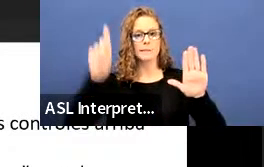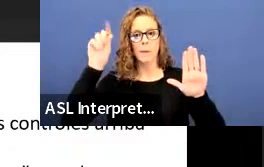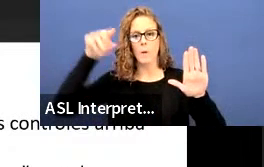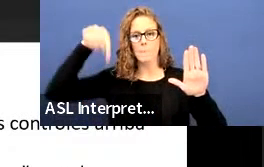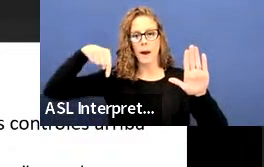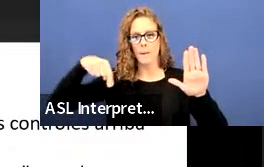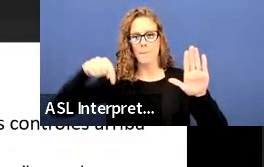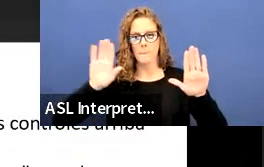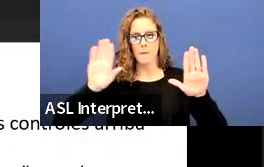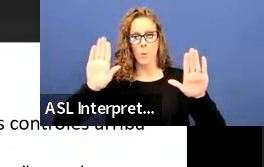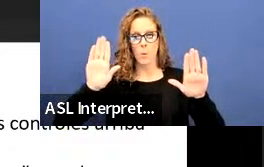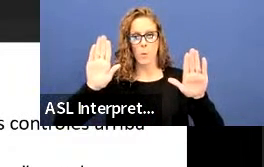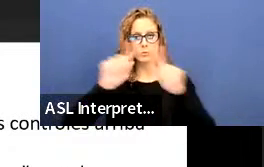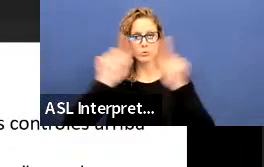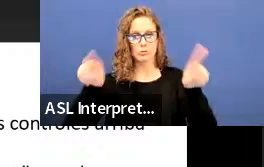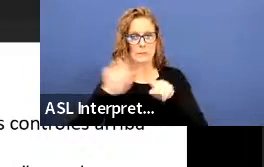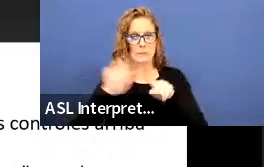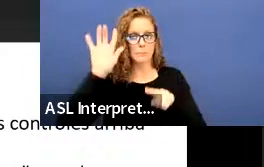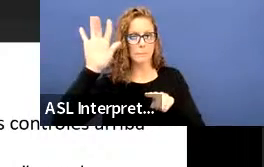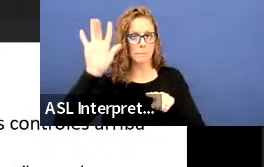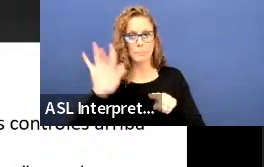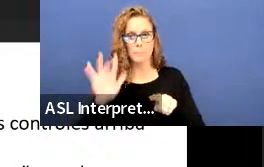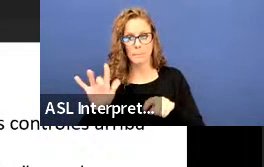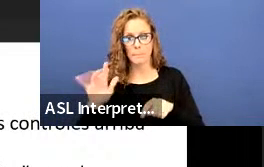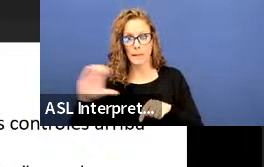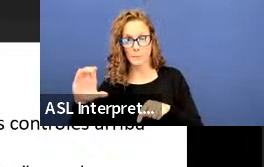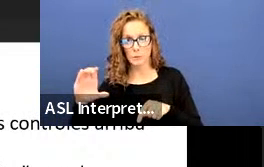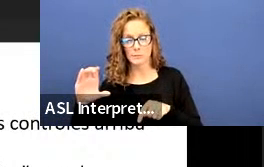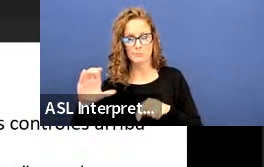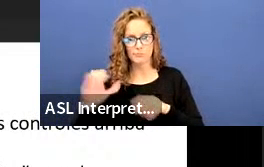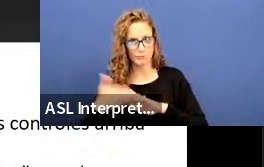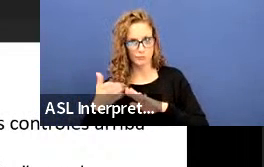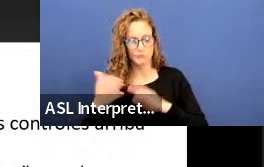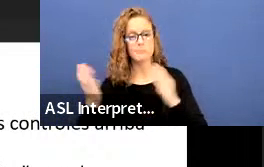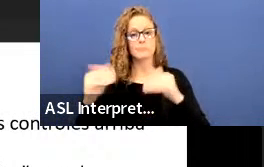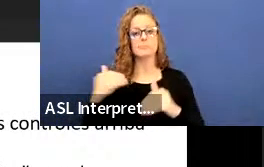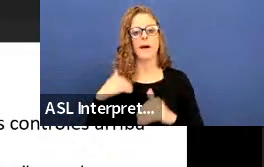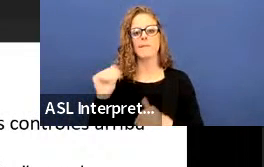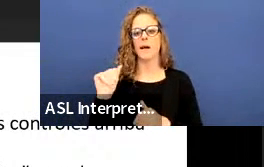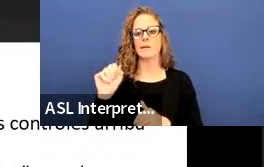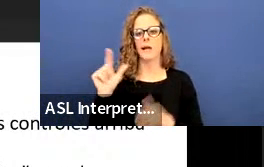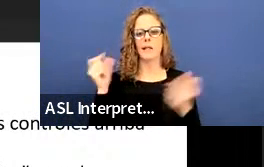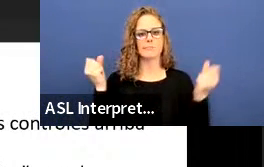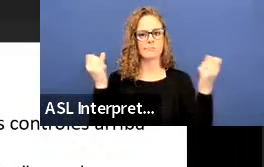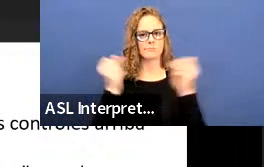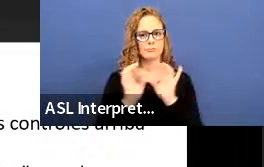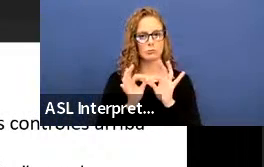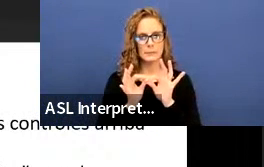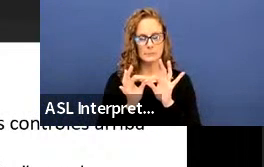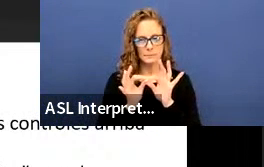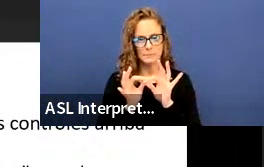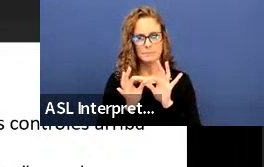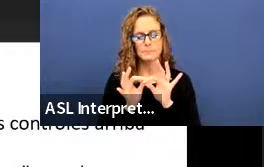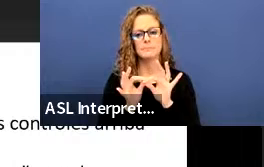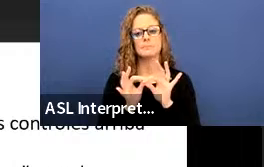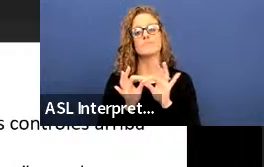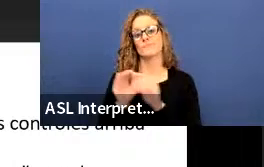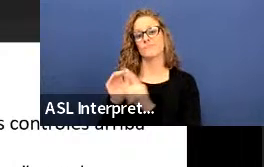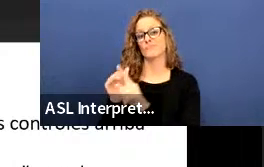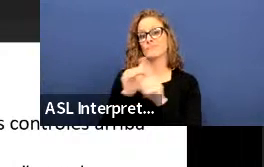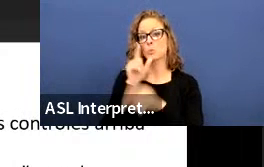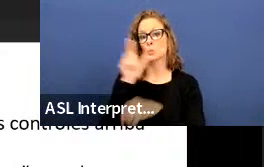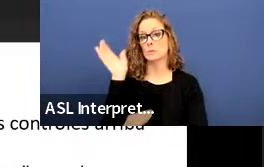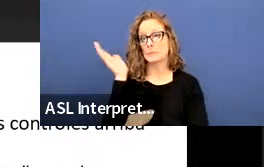screen. And then finally, we have ASL interpretations, which is a reminder to